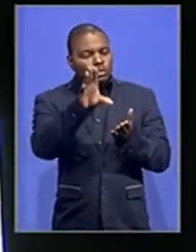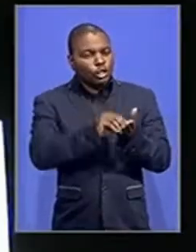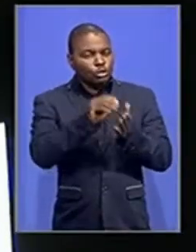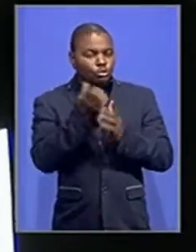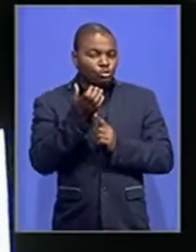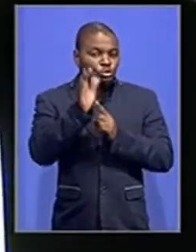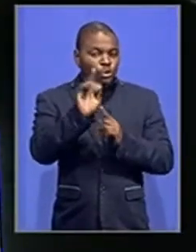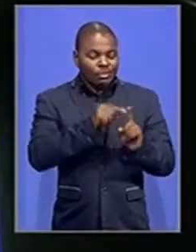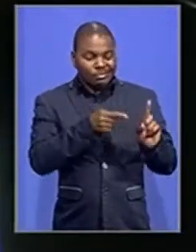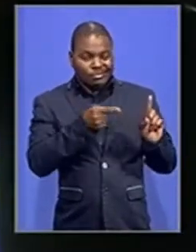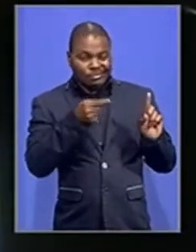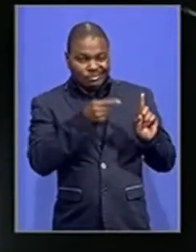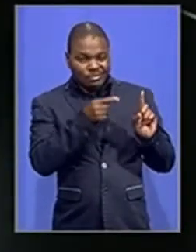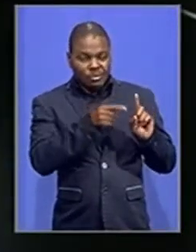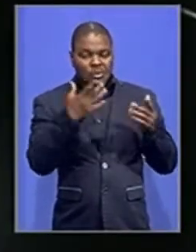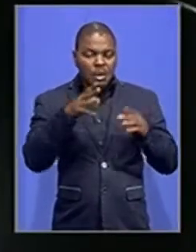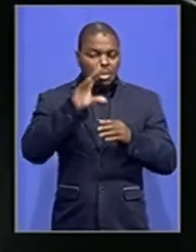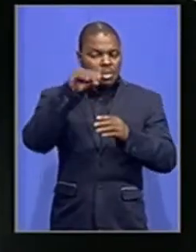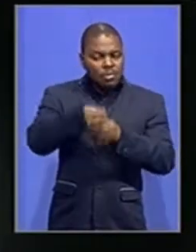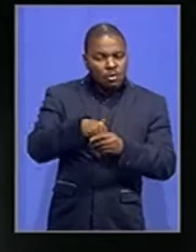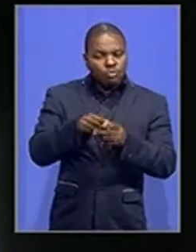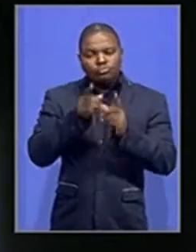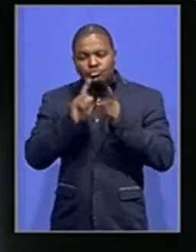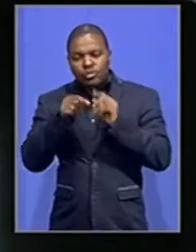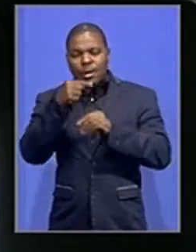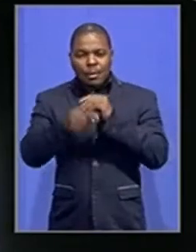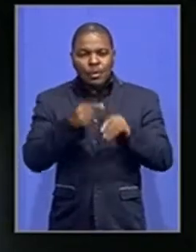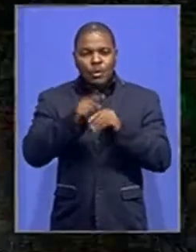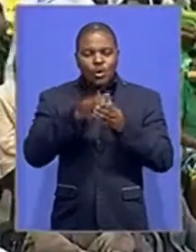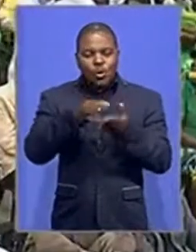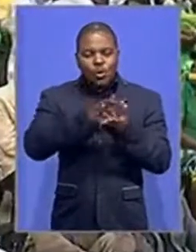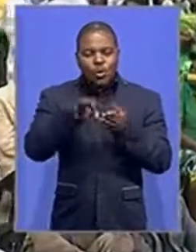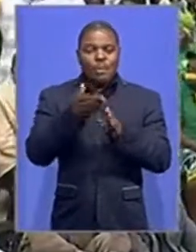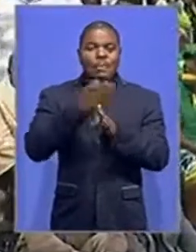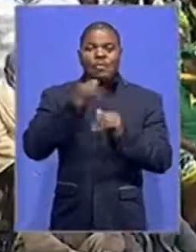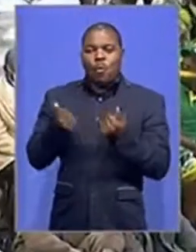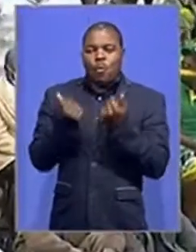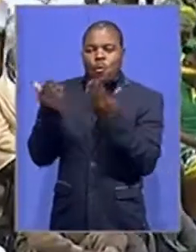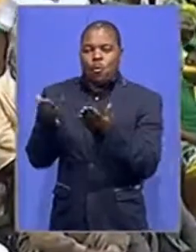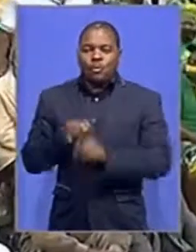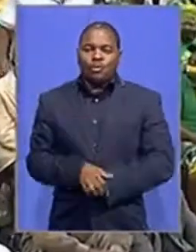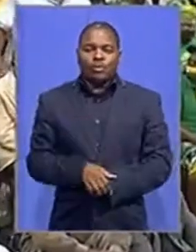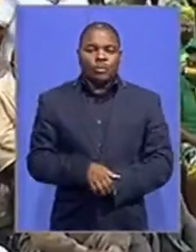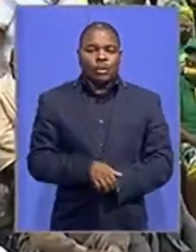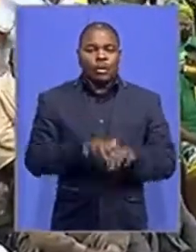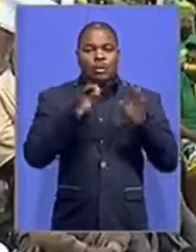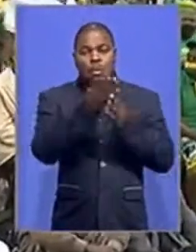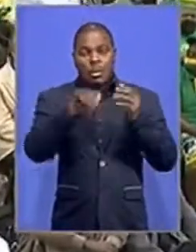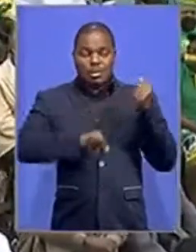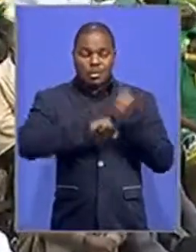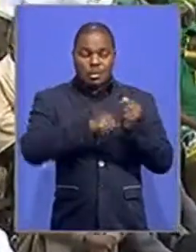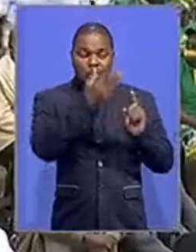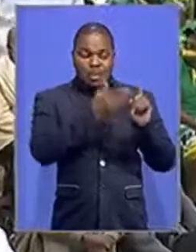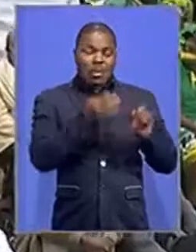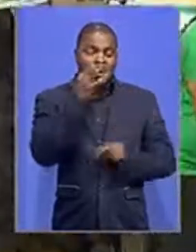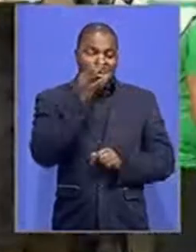fa molatofadiwa a ne a nna mo dipuisanong ka ga tendara pele e rebolwa. Balatedi ba ga Gumede bone ba tsweletse ka